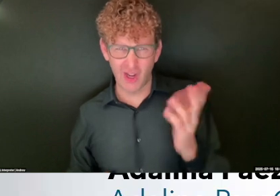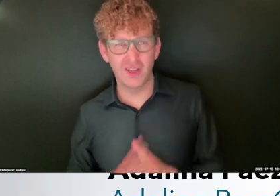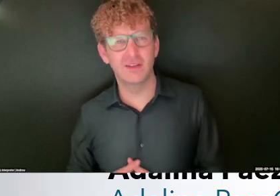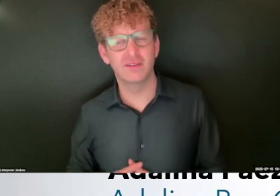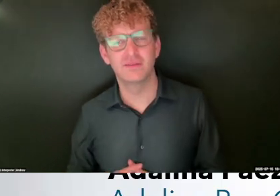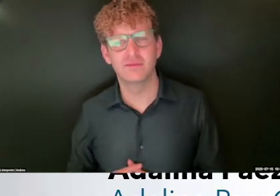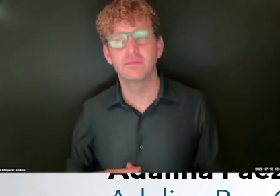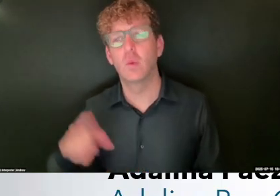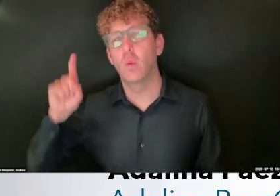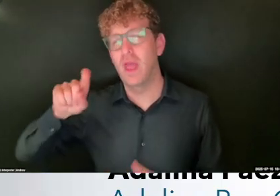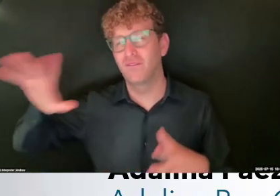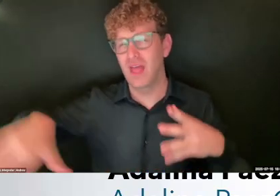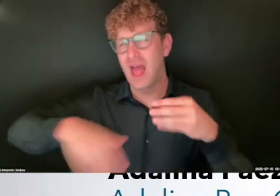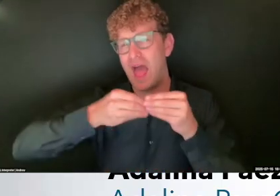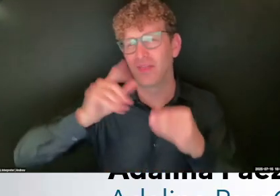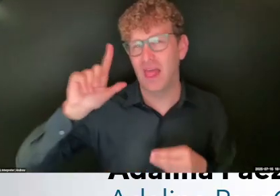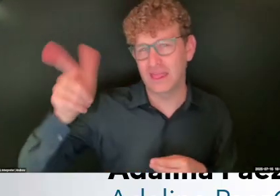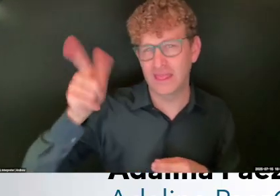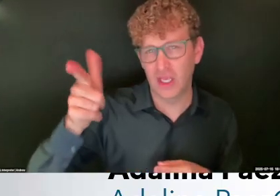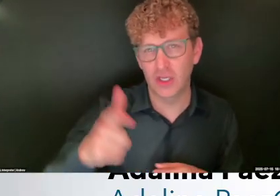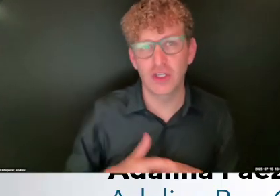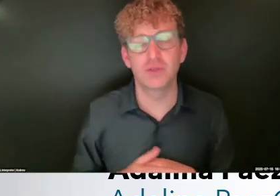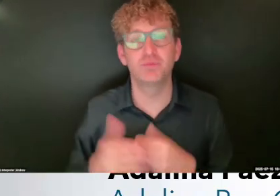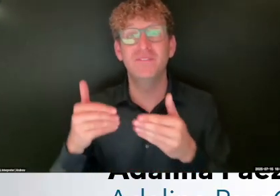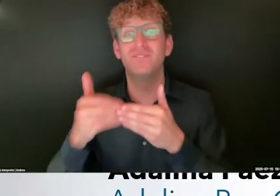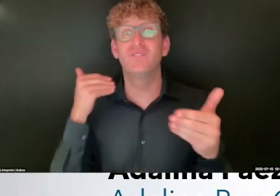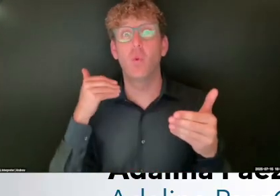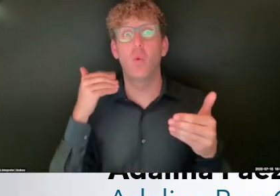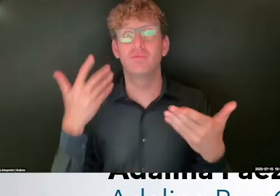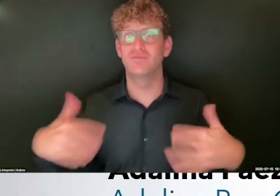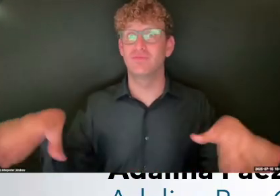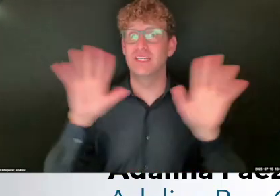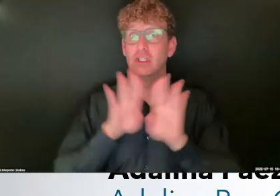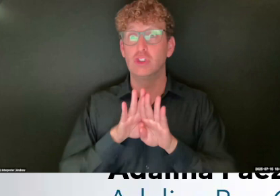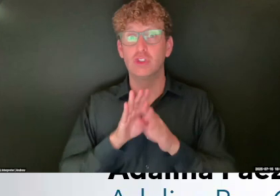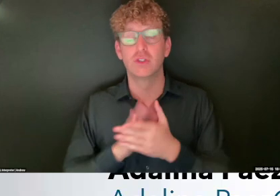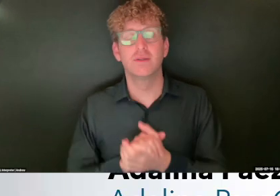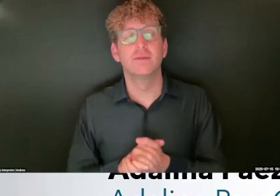I'll have to add that later. So before we end,